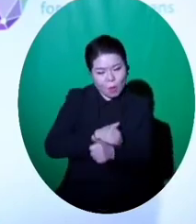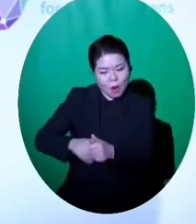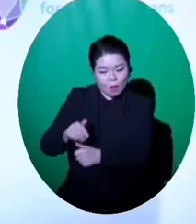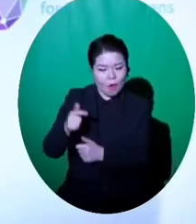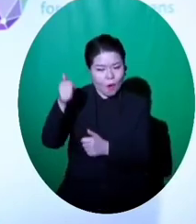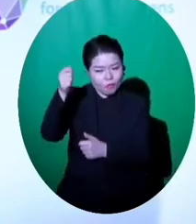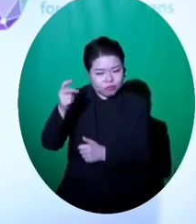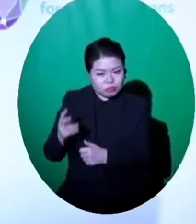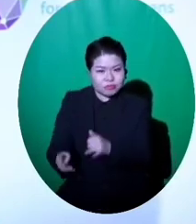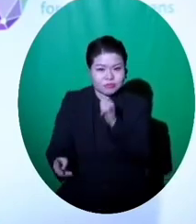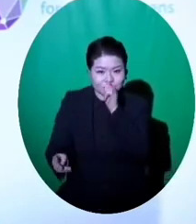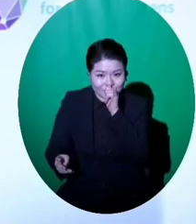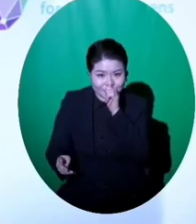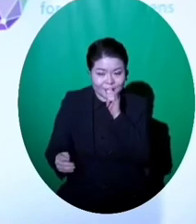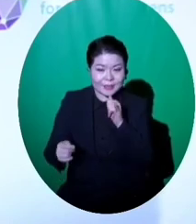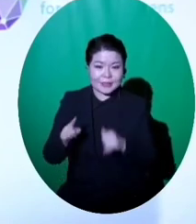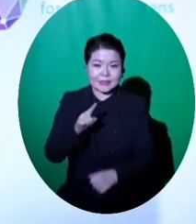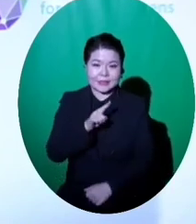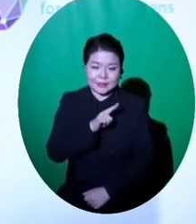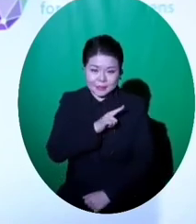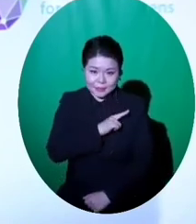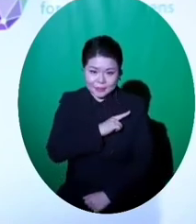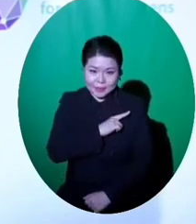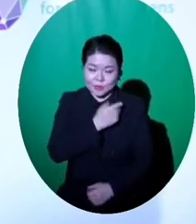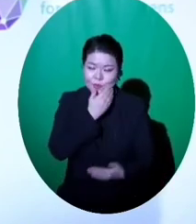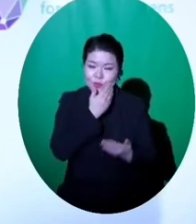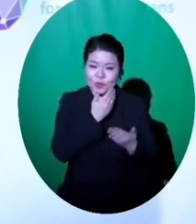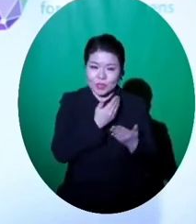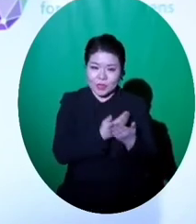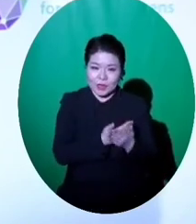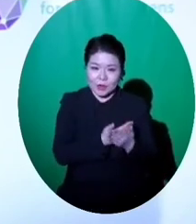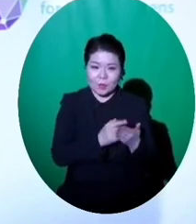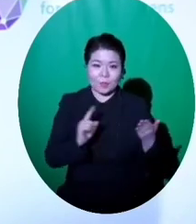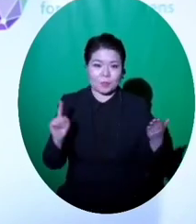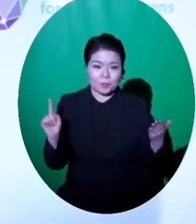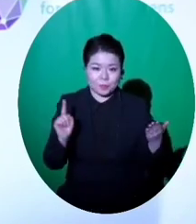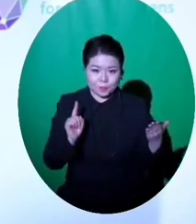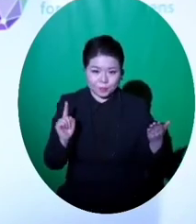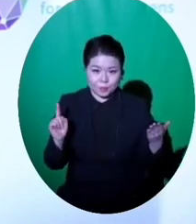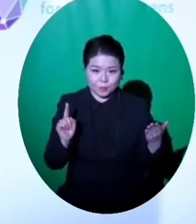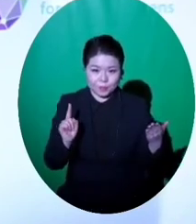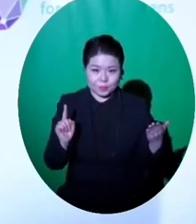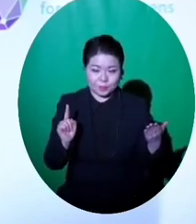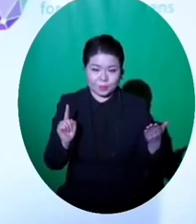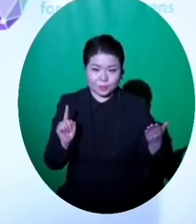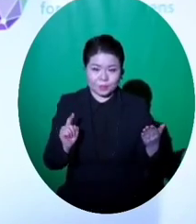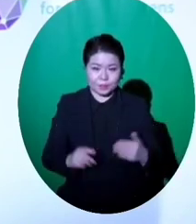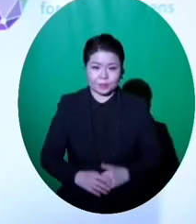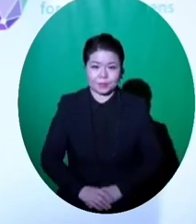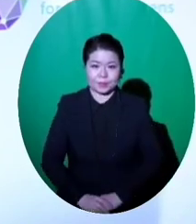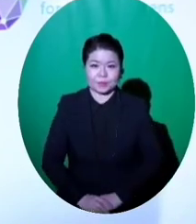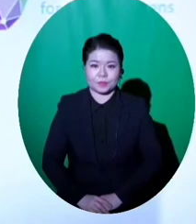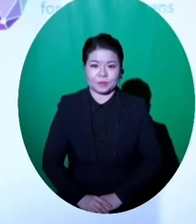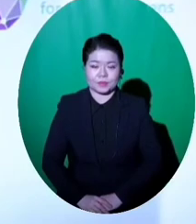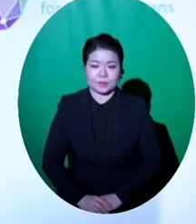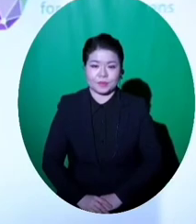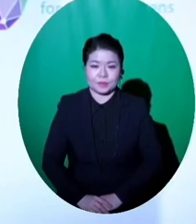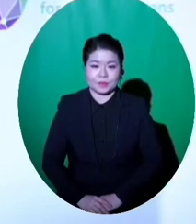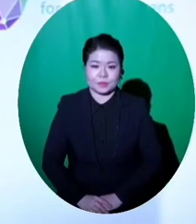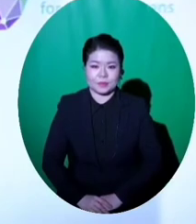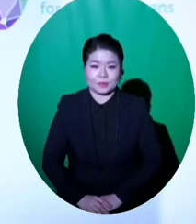being informed and inspired regarding the conditions of labor